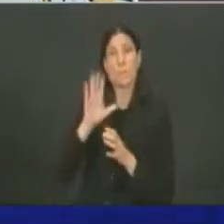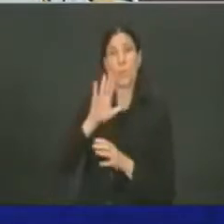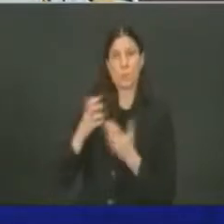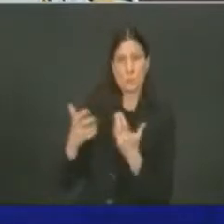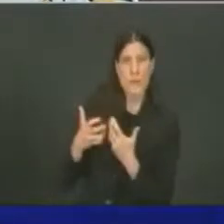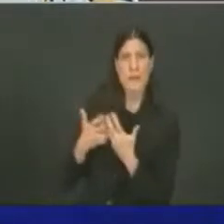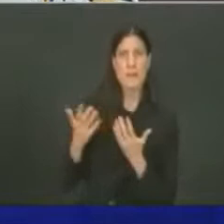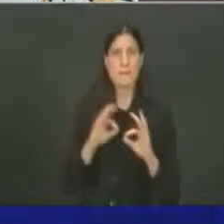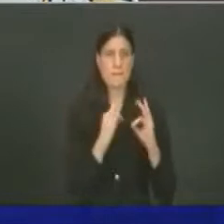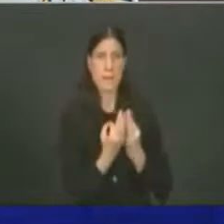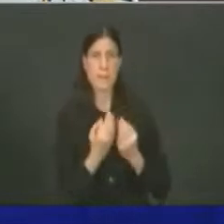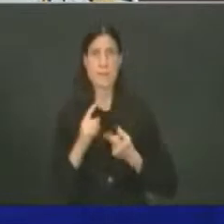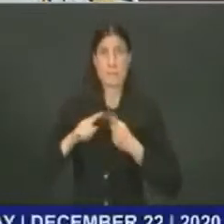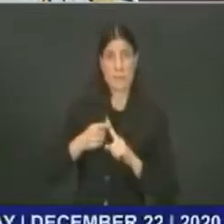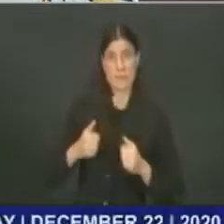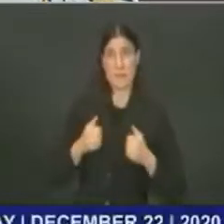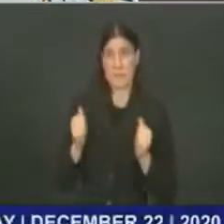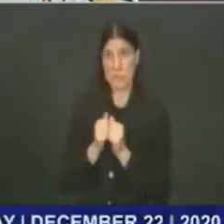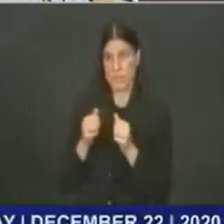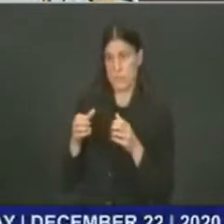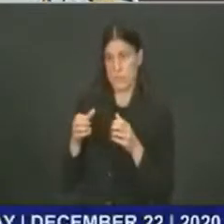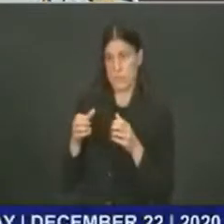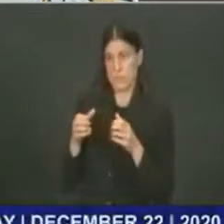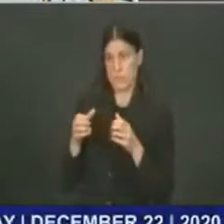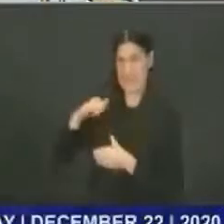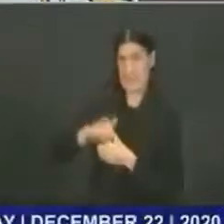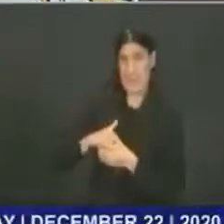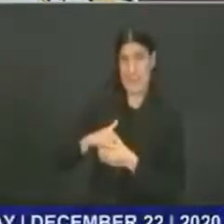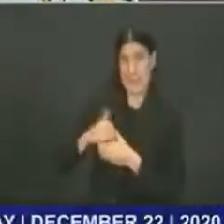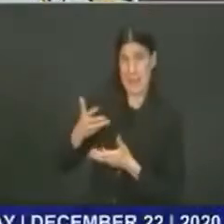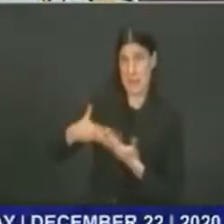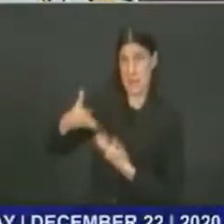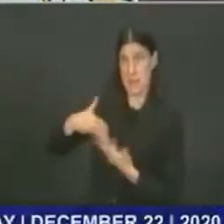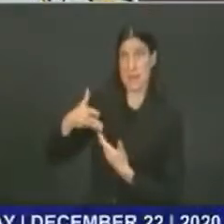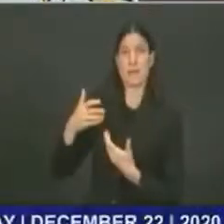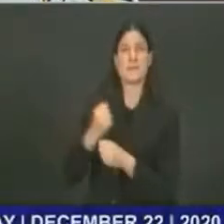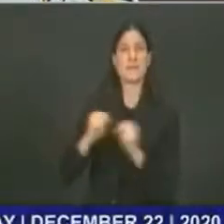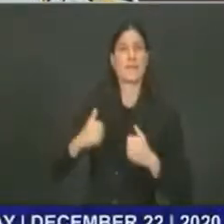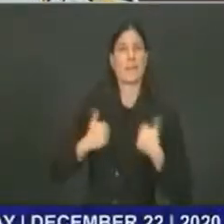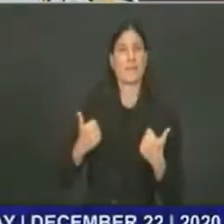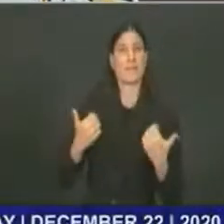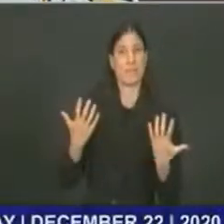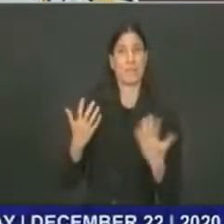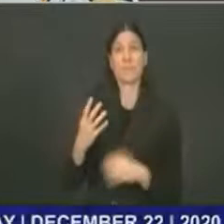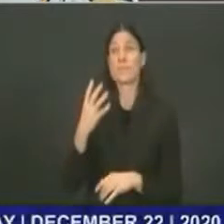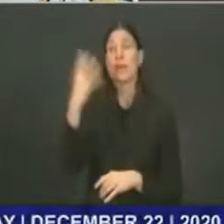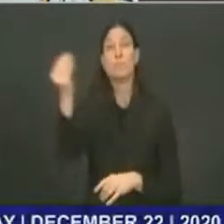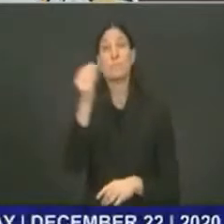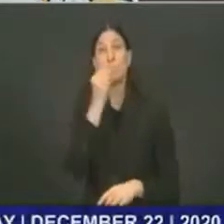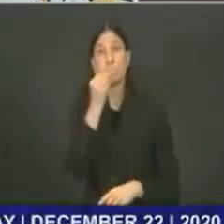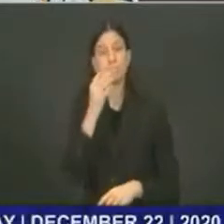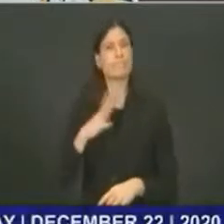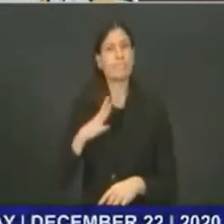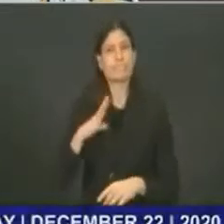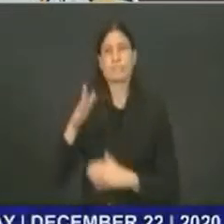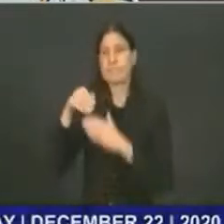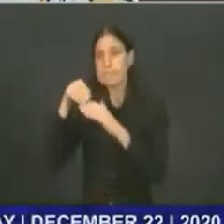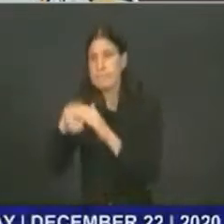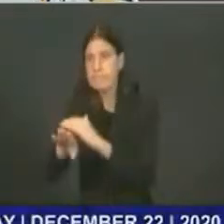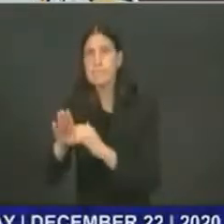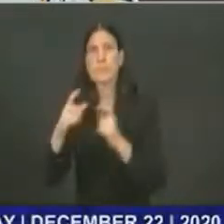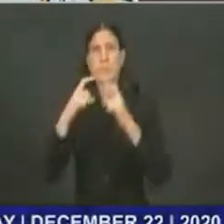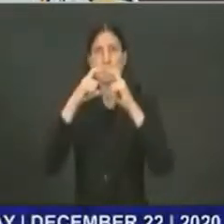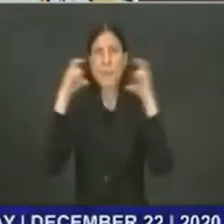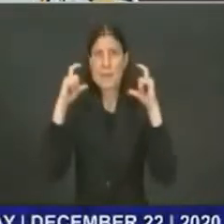Stay with the people you live with. If you want to go out to dinner, fine. Wear your mask, wash your hands, follow the rules, dine